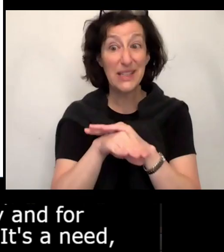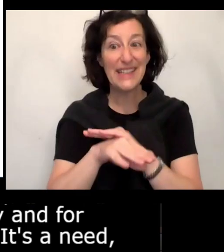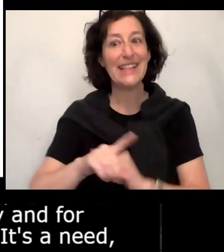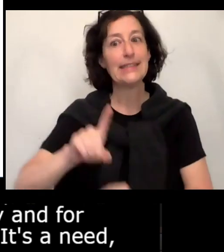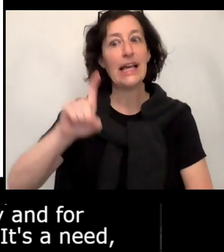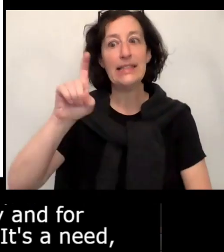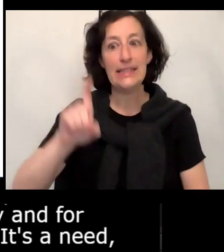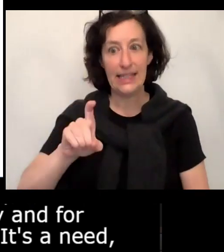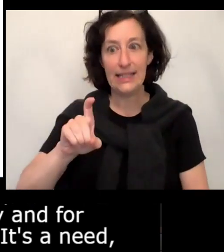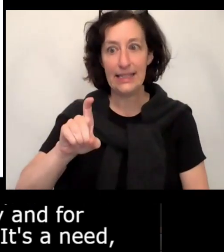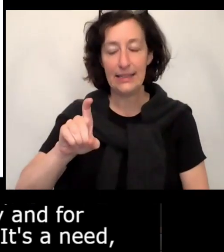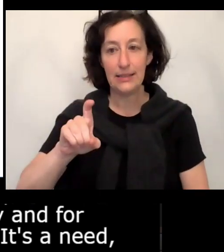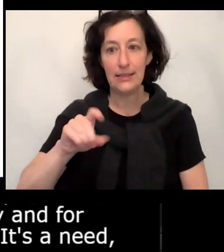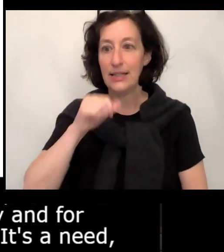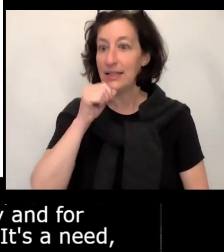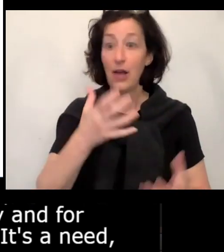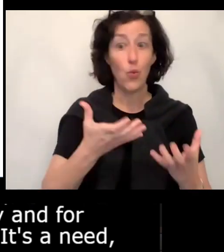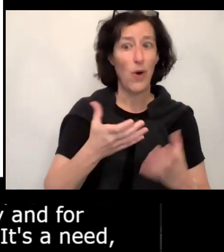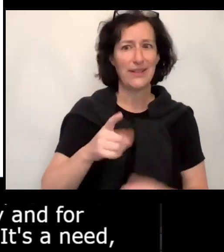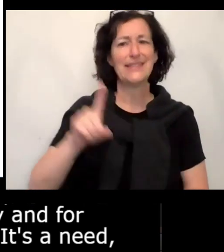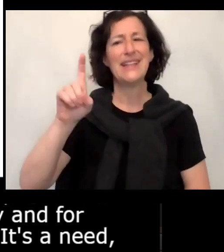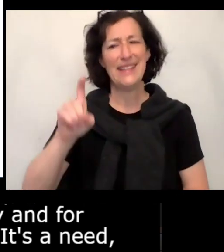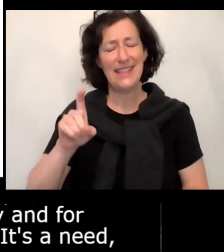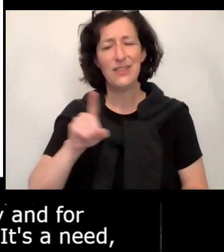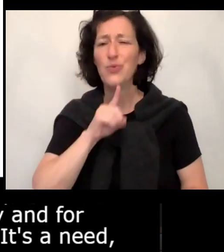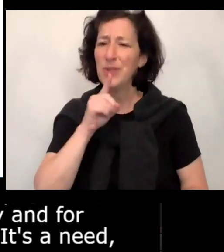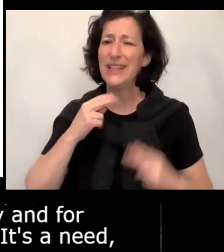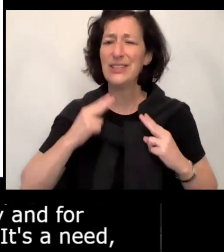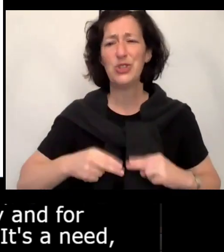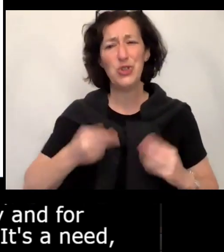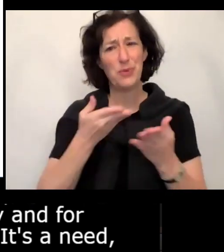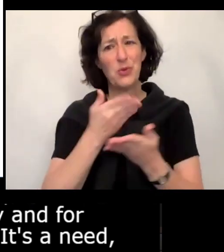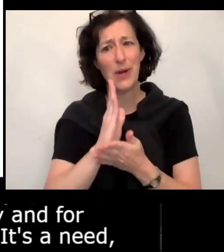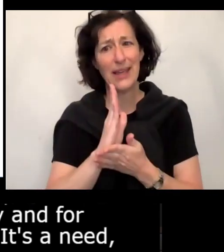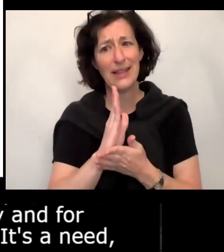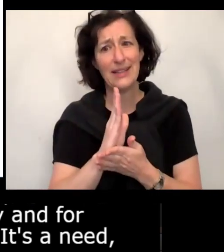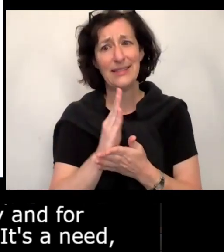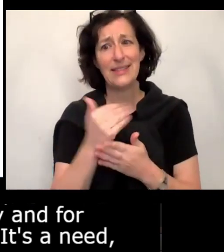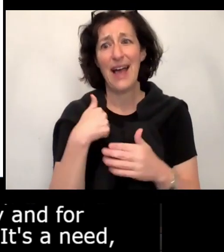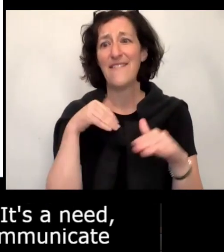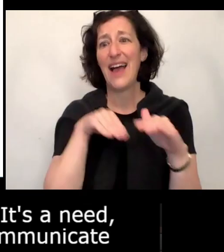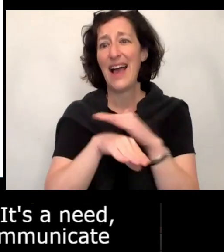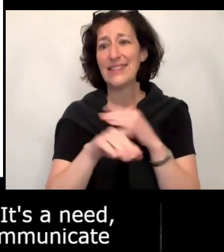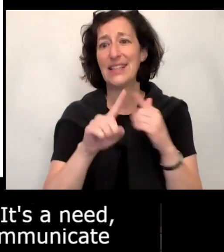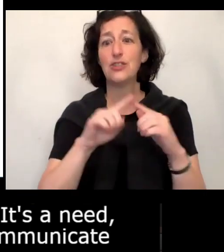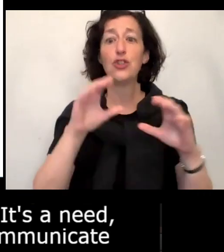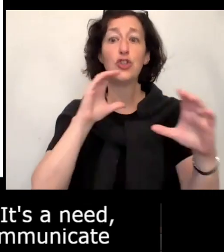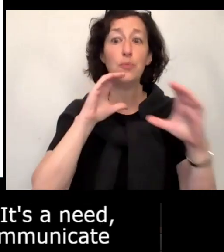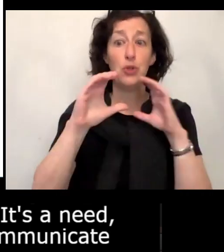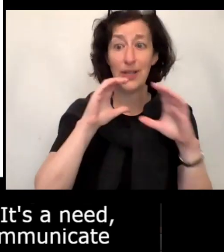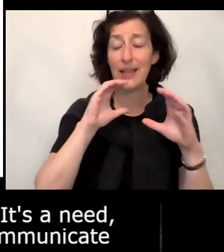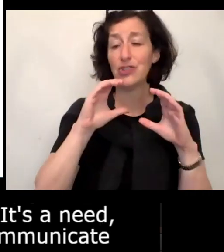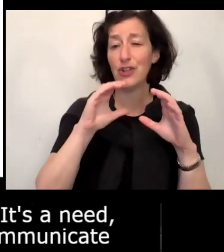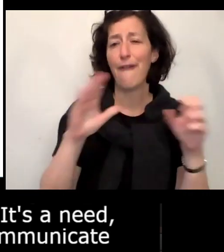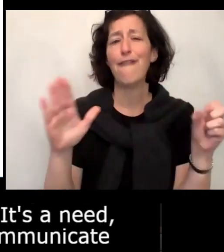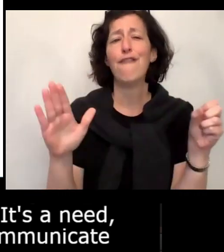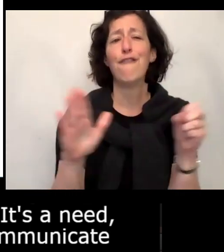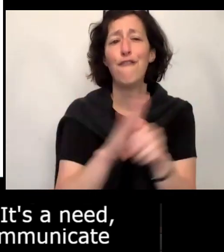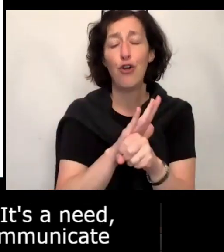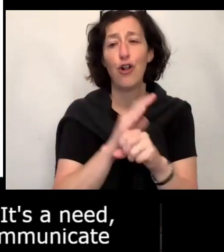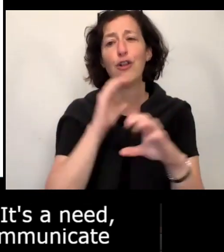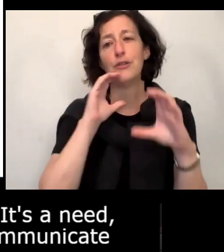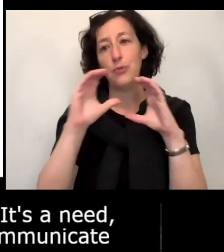human right to be able to communicate and be communicated with fully, especially